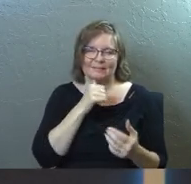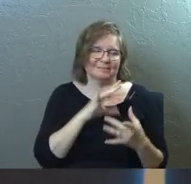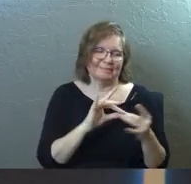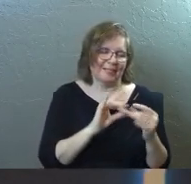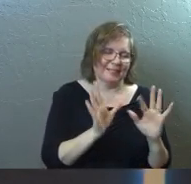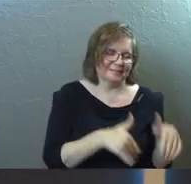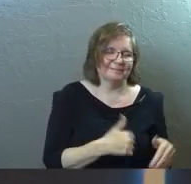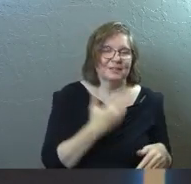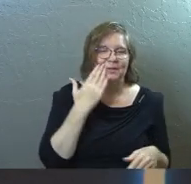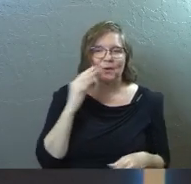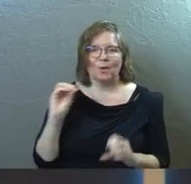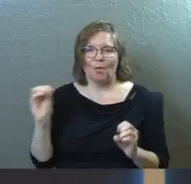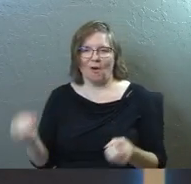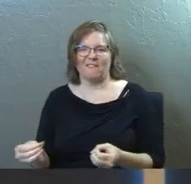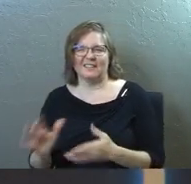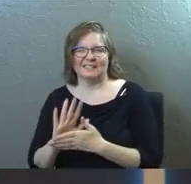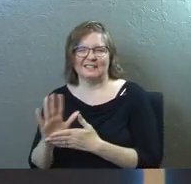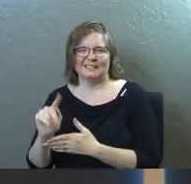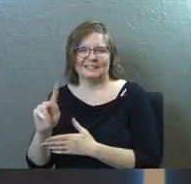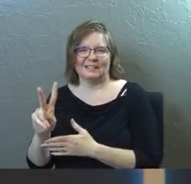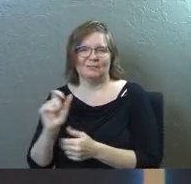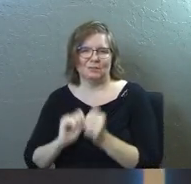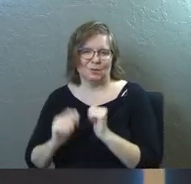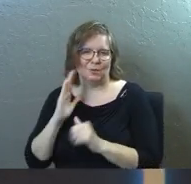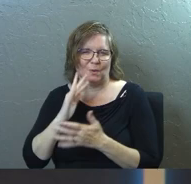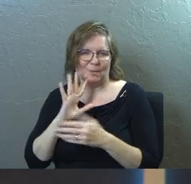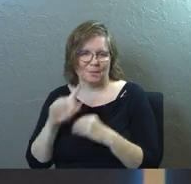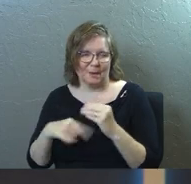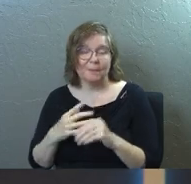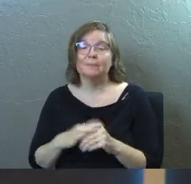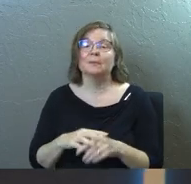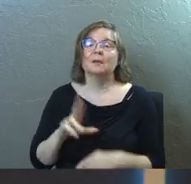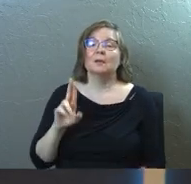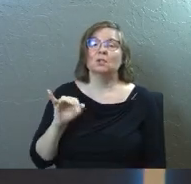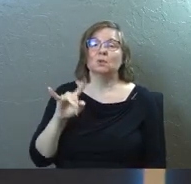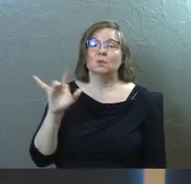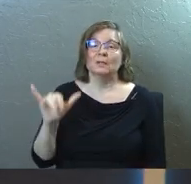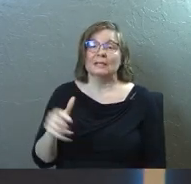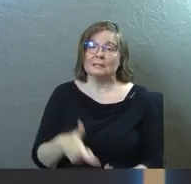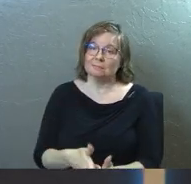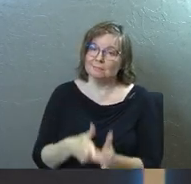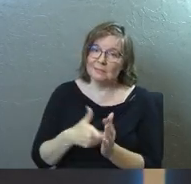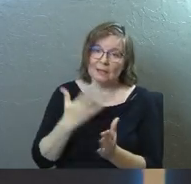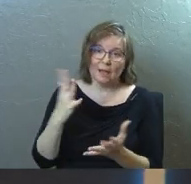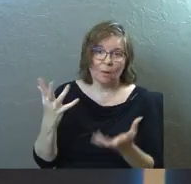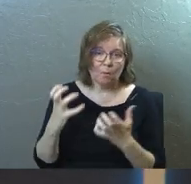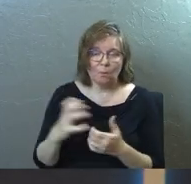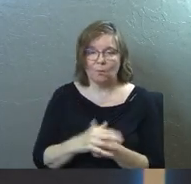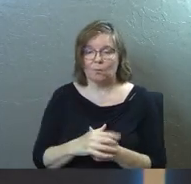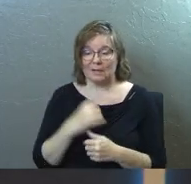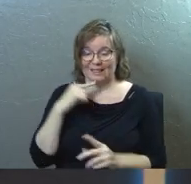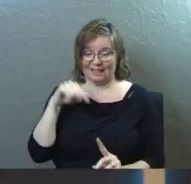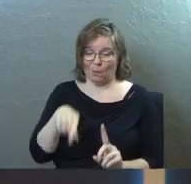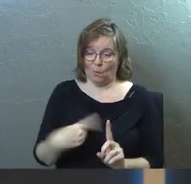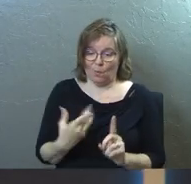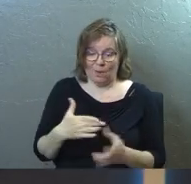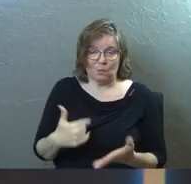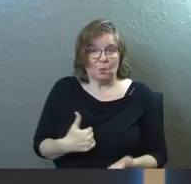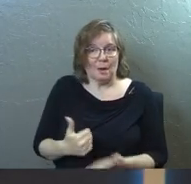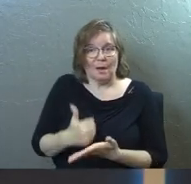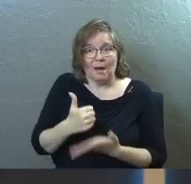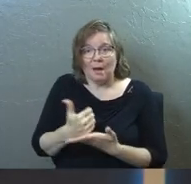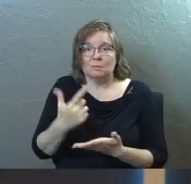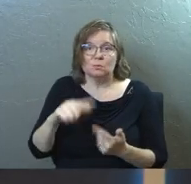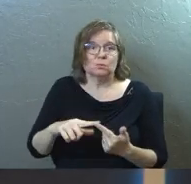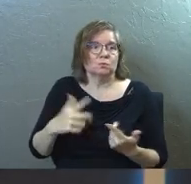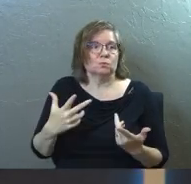Unscripted, I don't know. If you know the office, you know it, okay. But the unity is mandatory. God wants it. He says, this is the only way to health. This is the